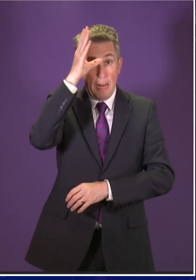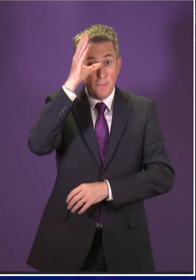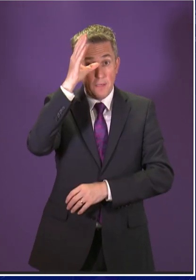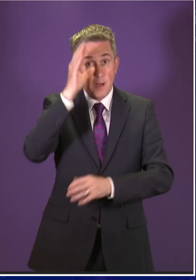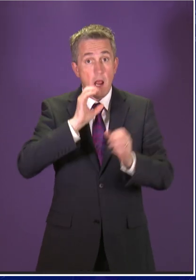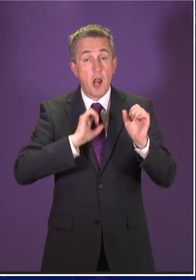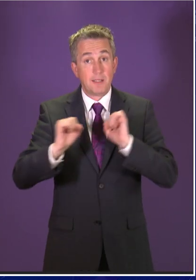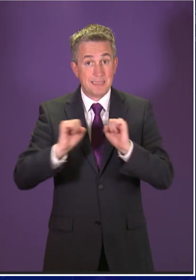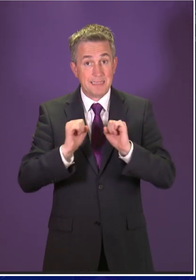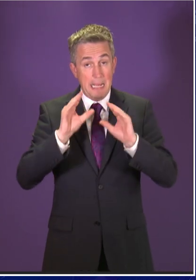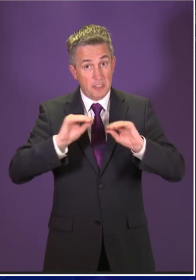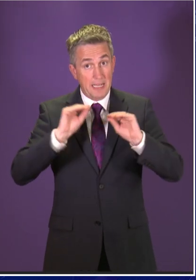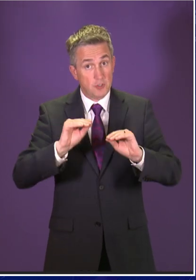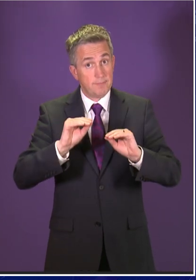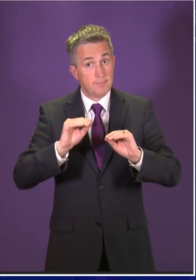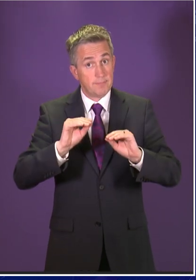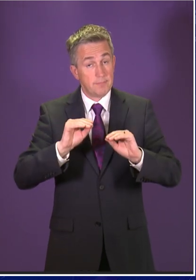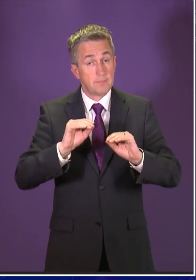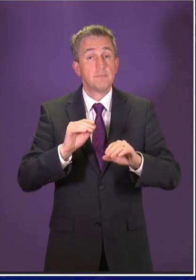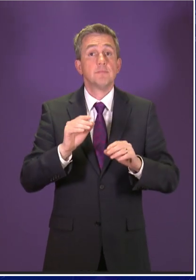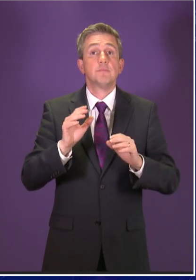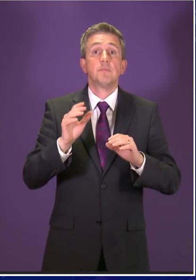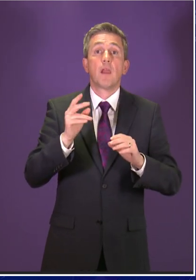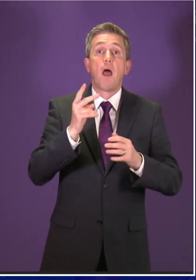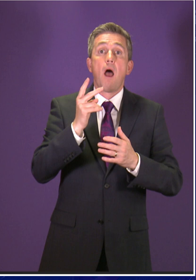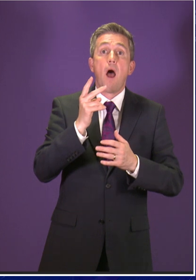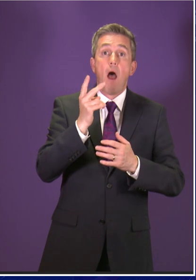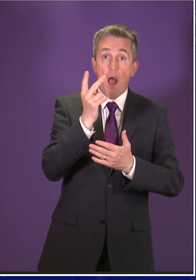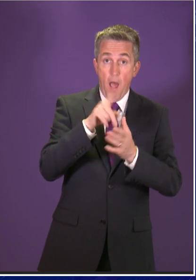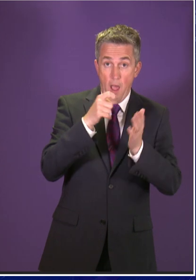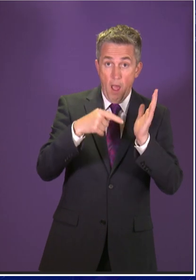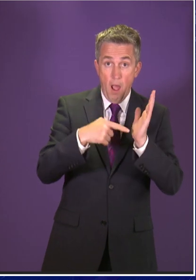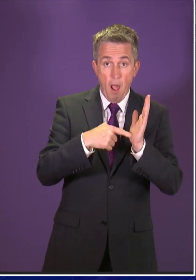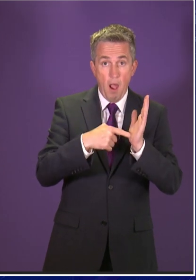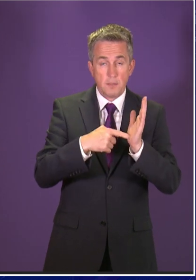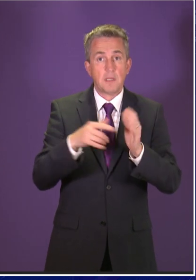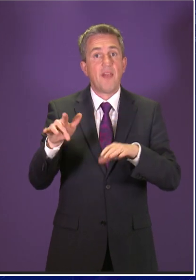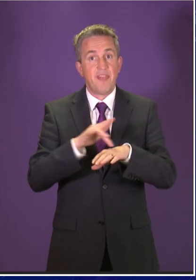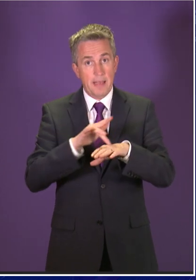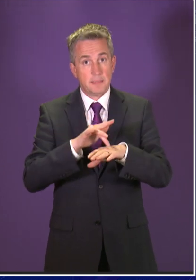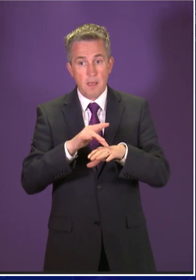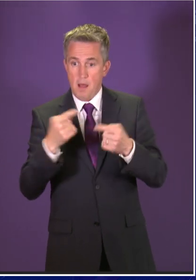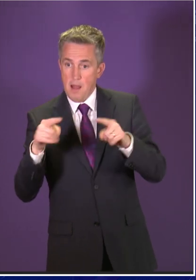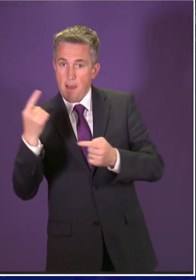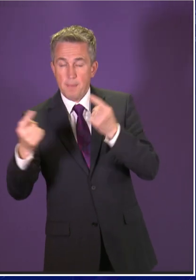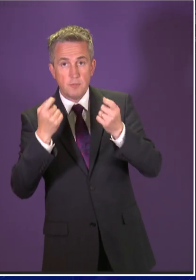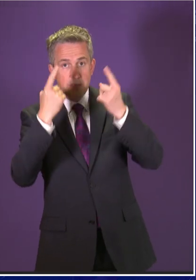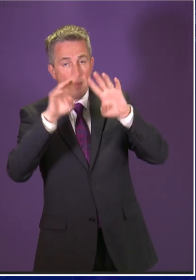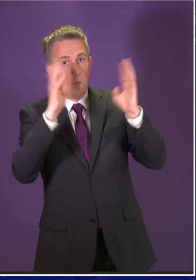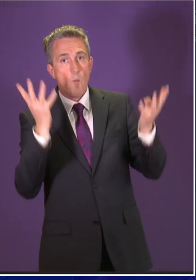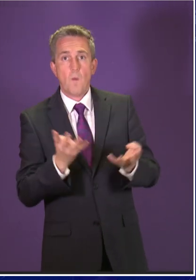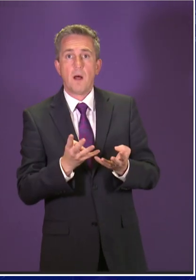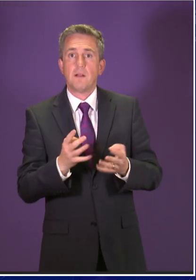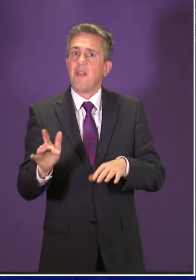Education. As a form of art, theatre helps the audience to understand the world they are living in. Theatre is not unlike